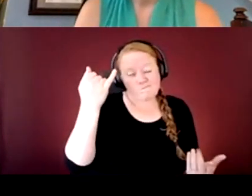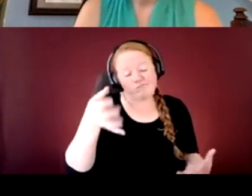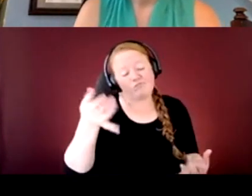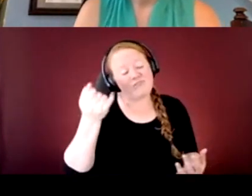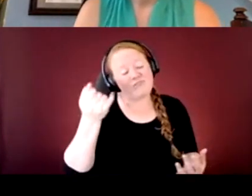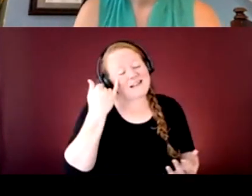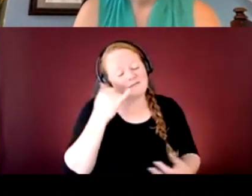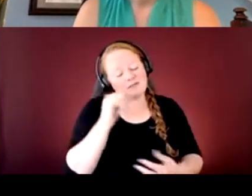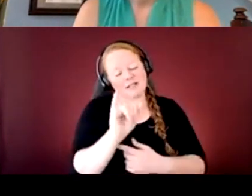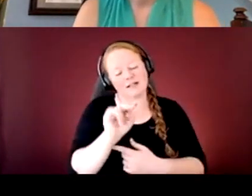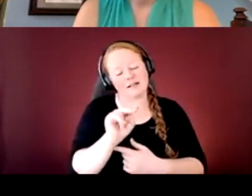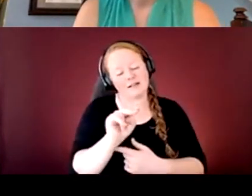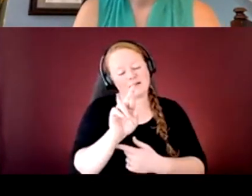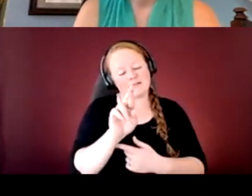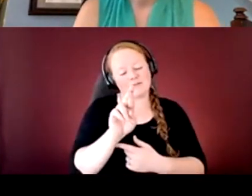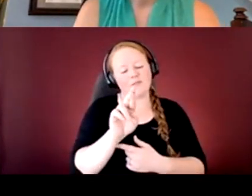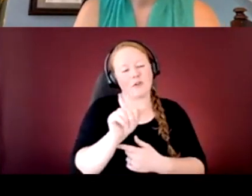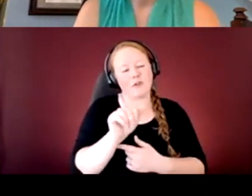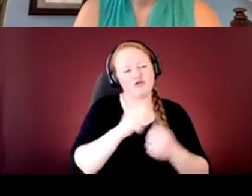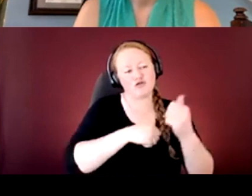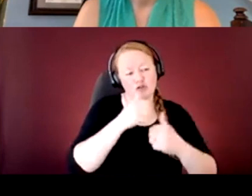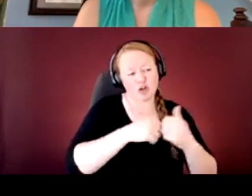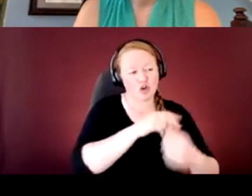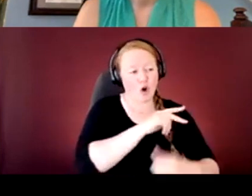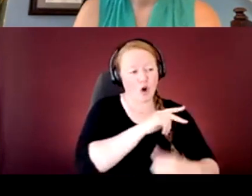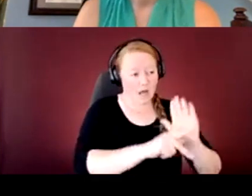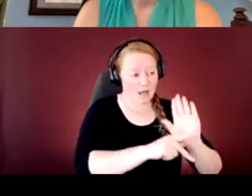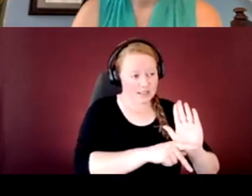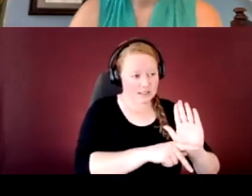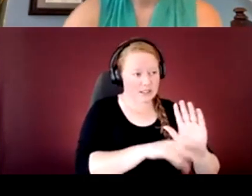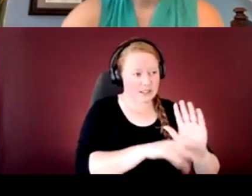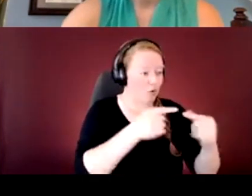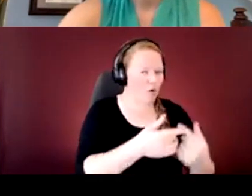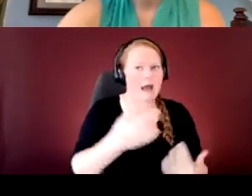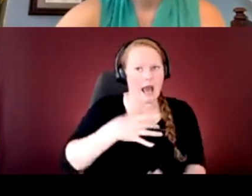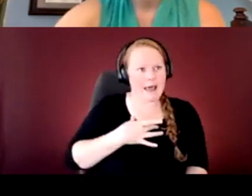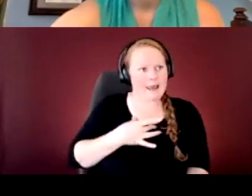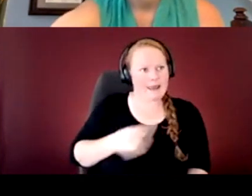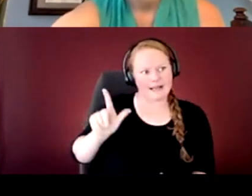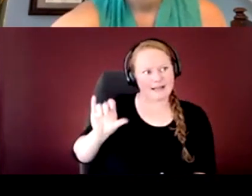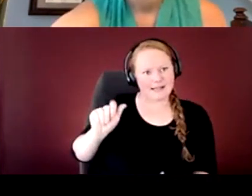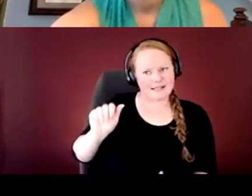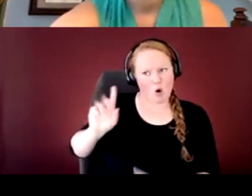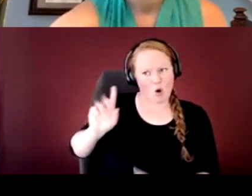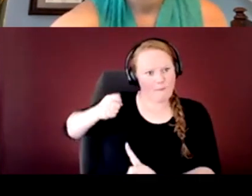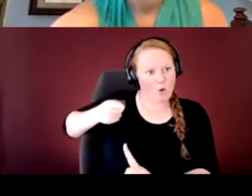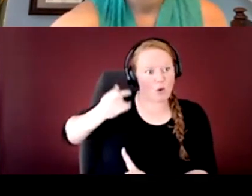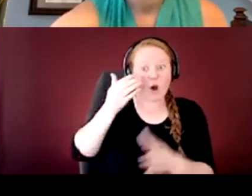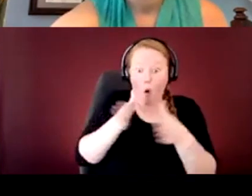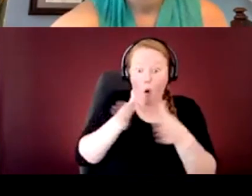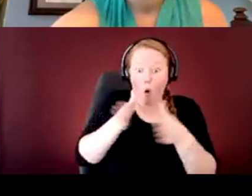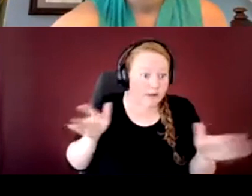in the policy group. And again, I really like Lisa's point that we want to open this up and say, if there's a committee